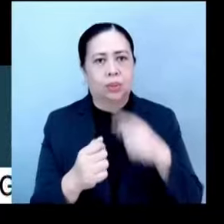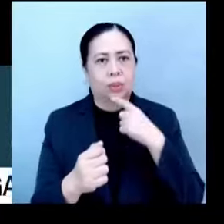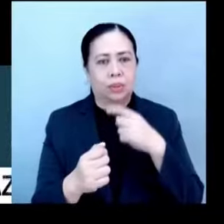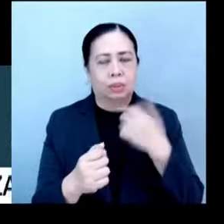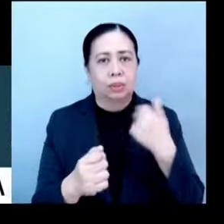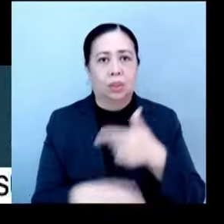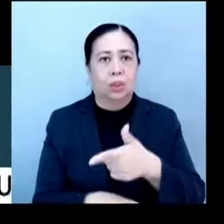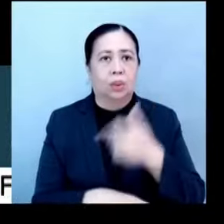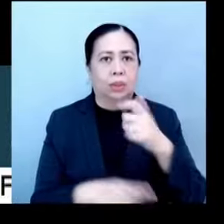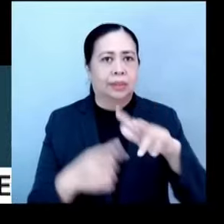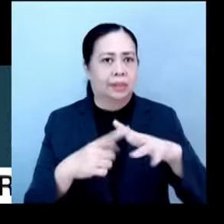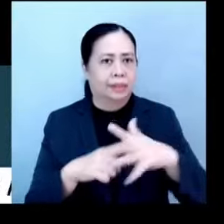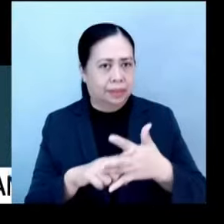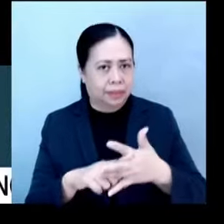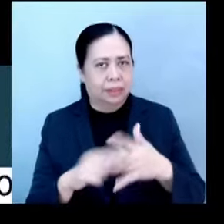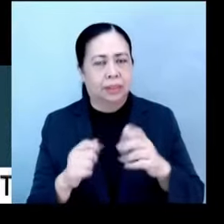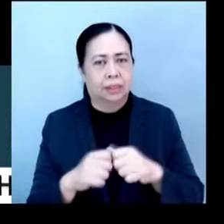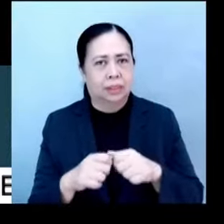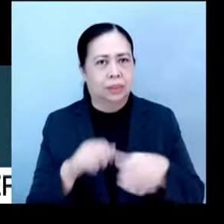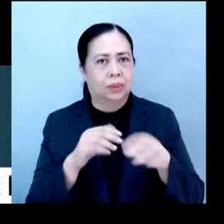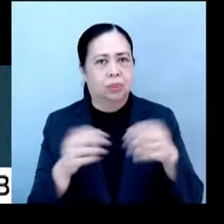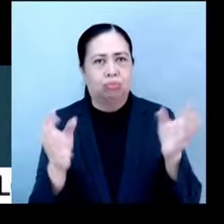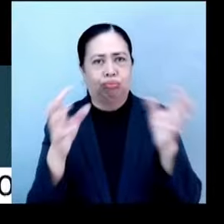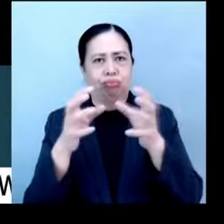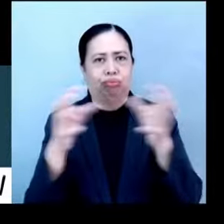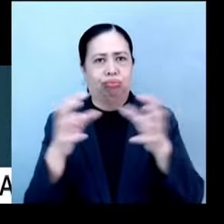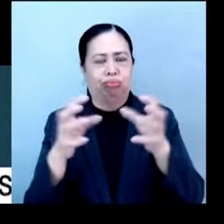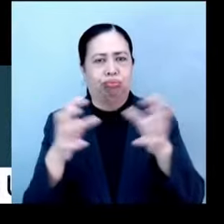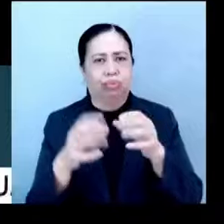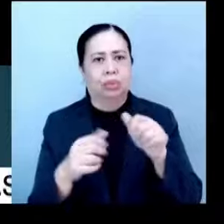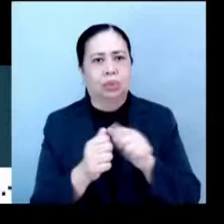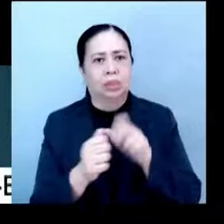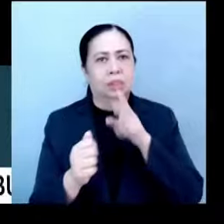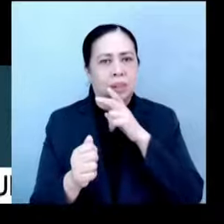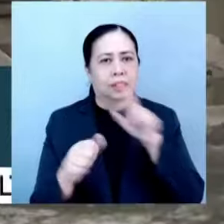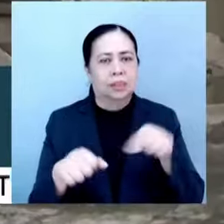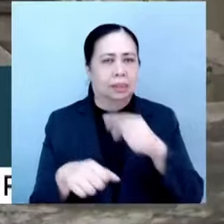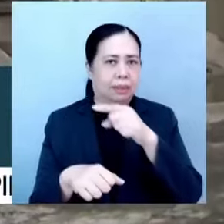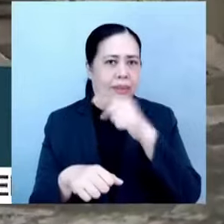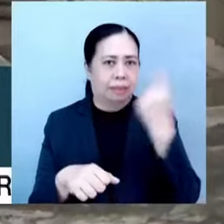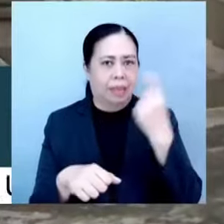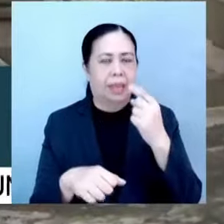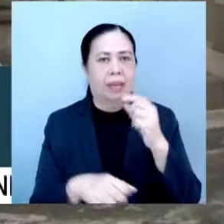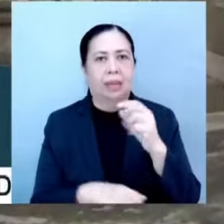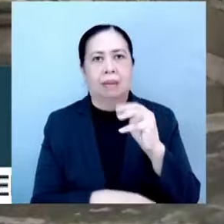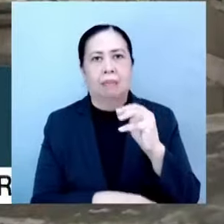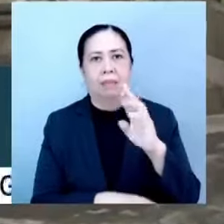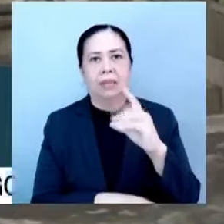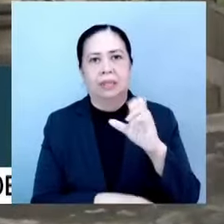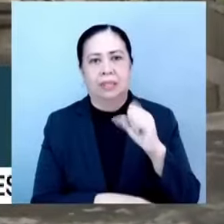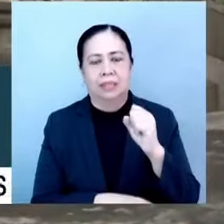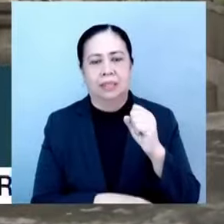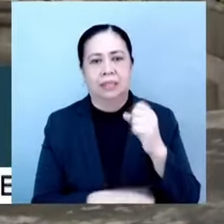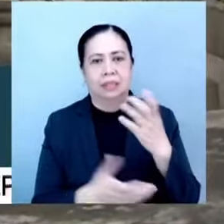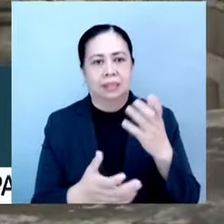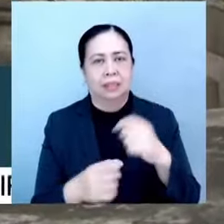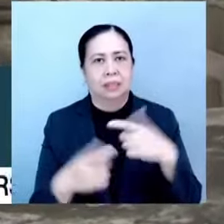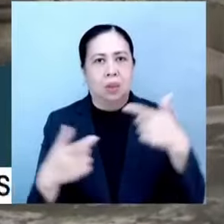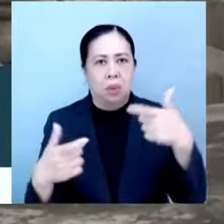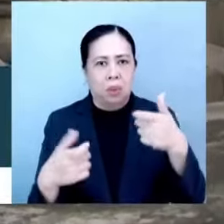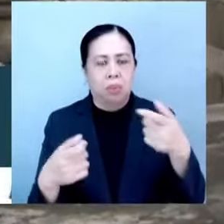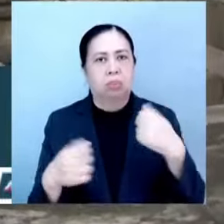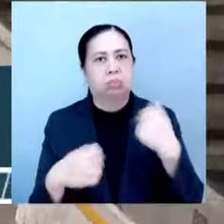incident started out as a traffic altercation with a suspect who was driving a black Mercedes-Benz. The shooting caused massive congestion